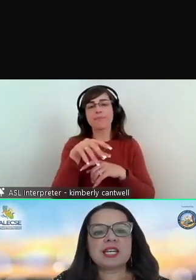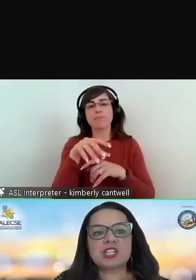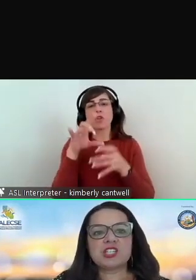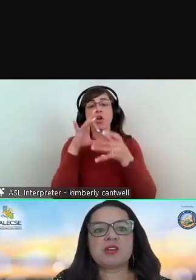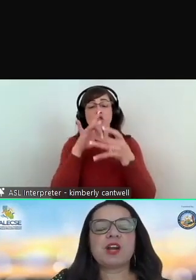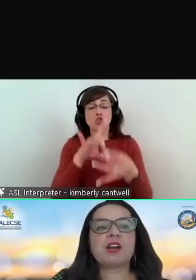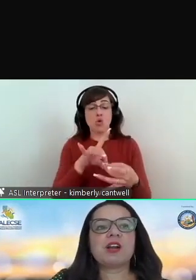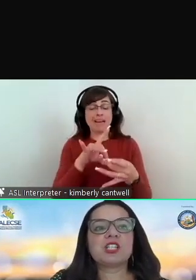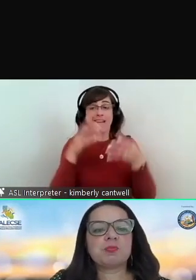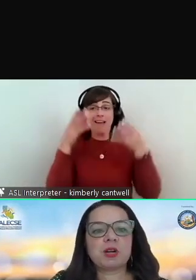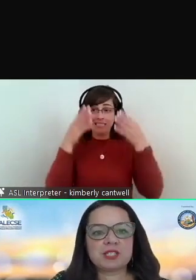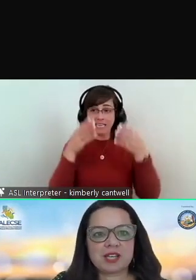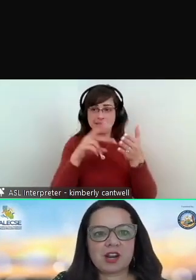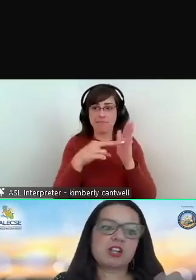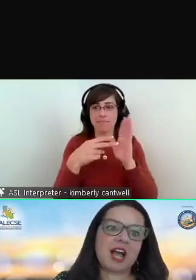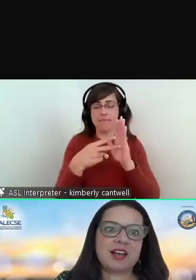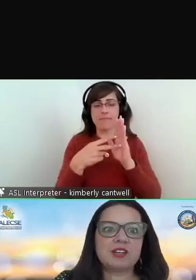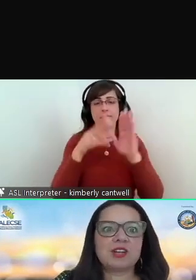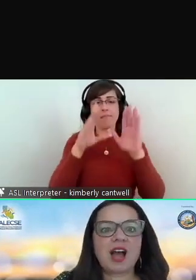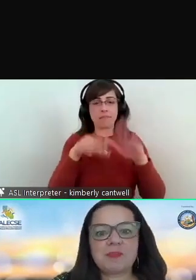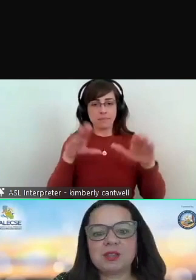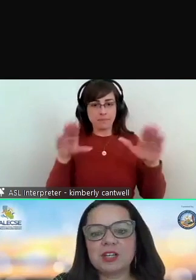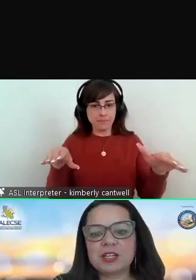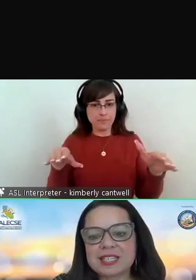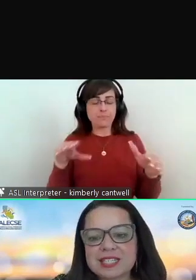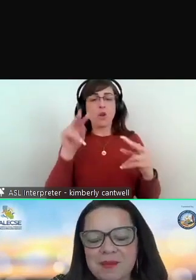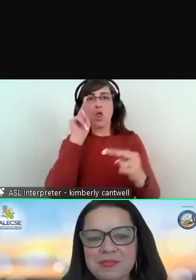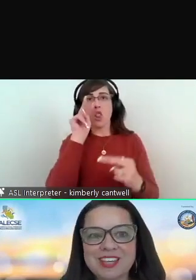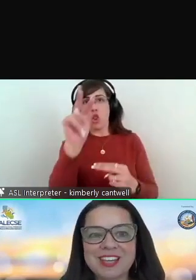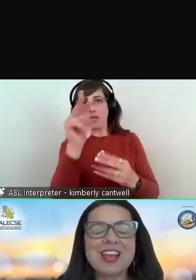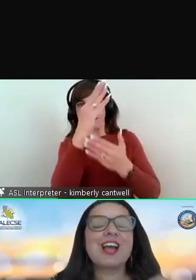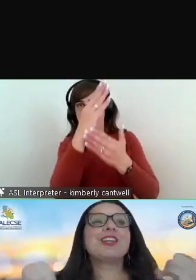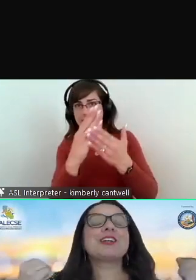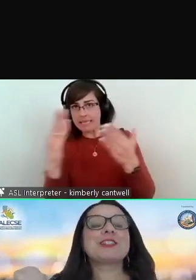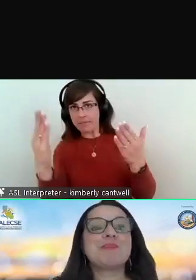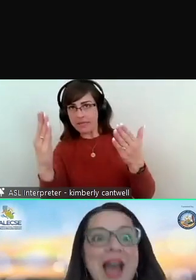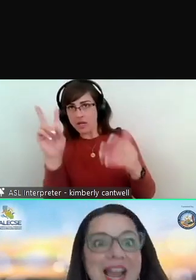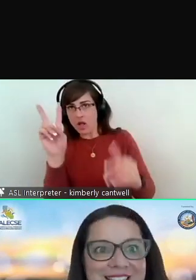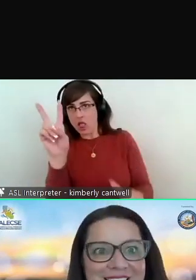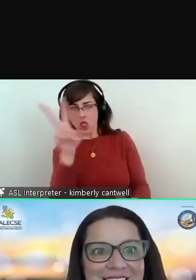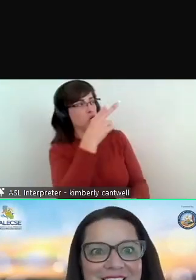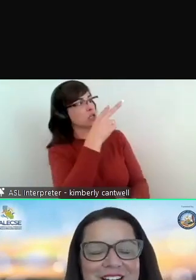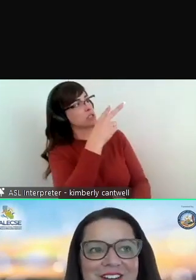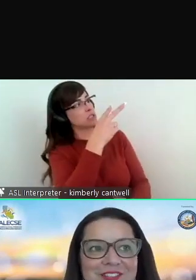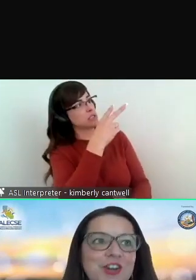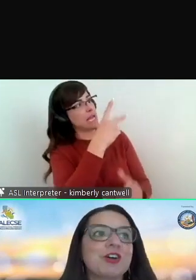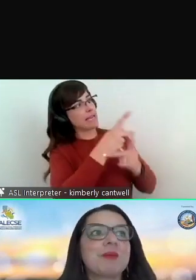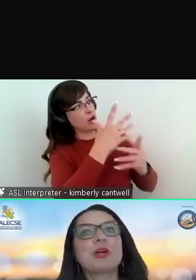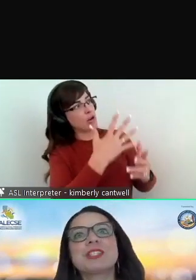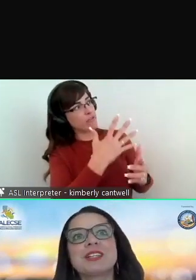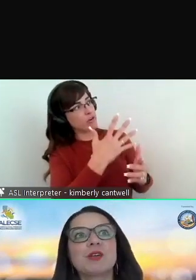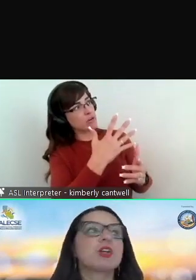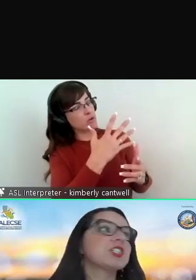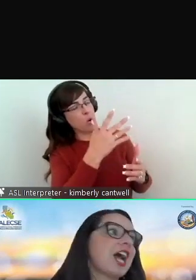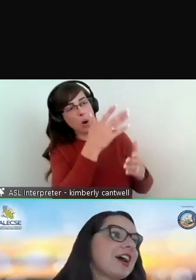joint attention, where a person or a child looks at something, looks back at the caregiver